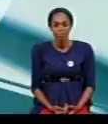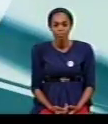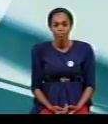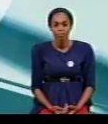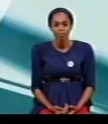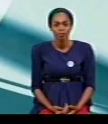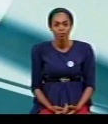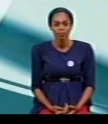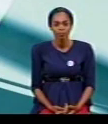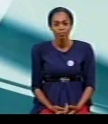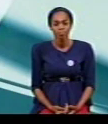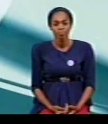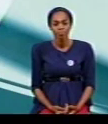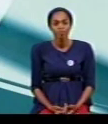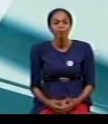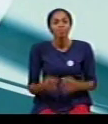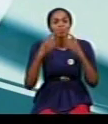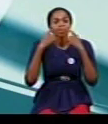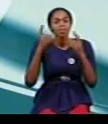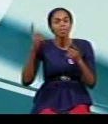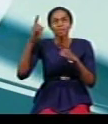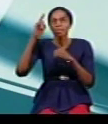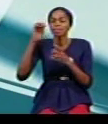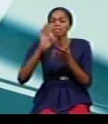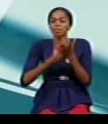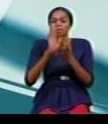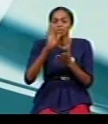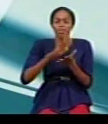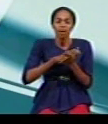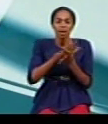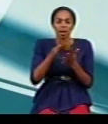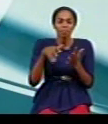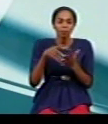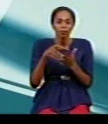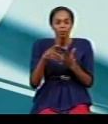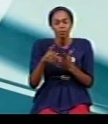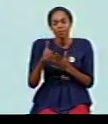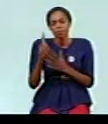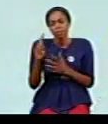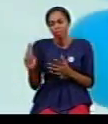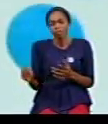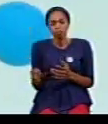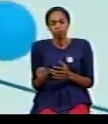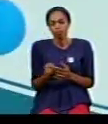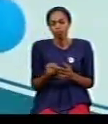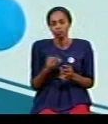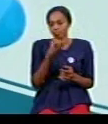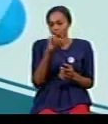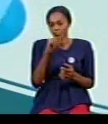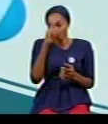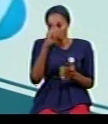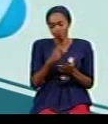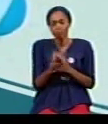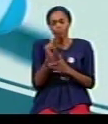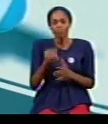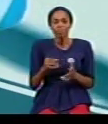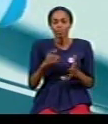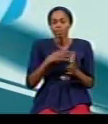declare his glory among the heathen, his wonders among all